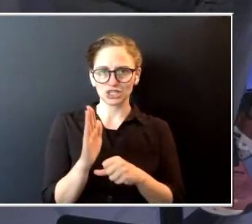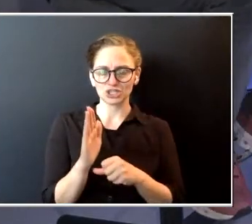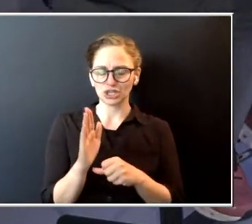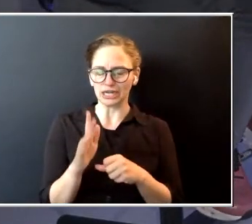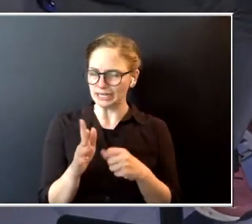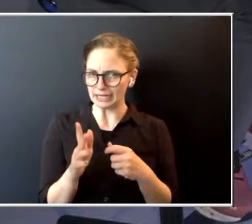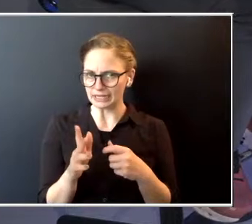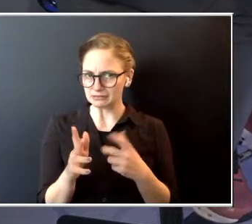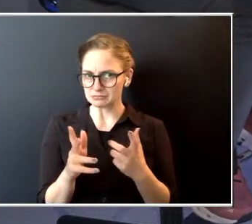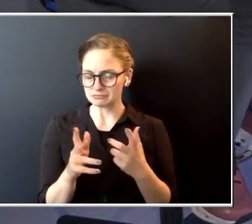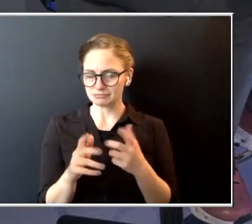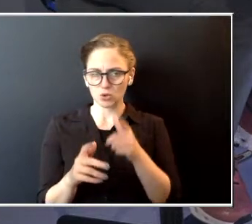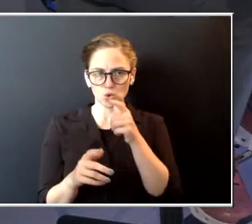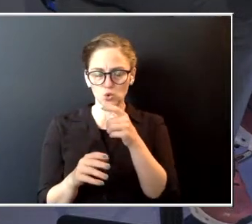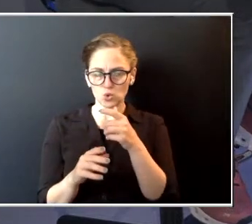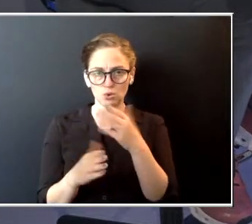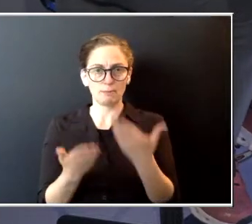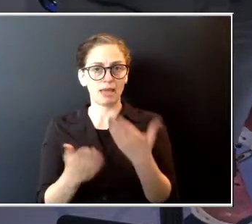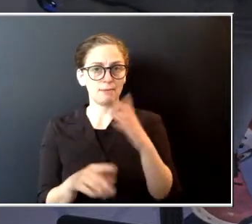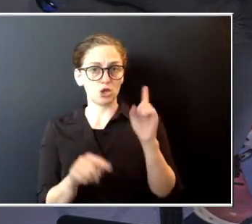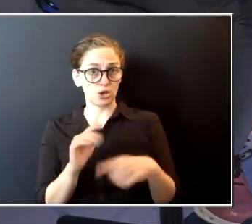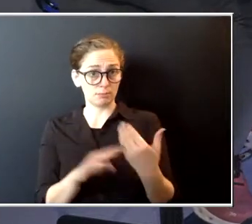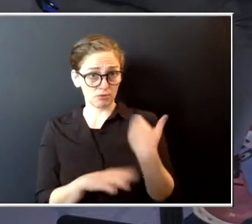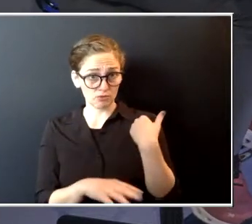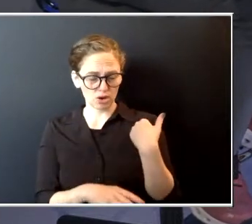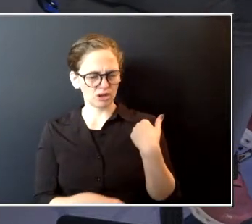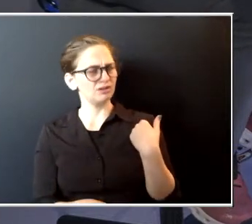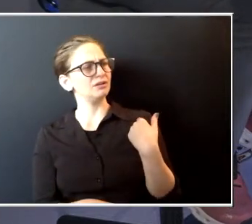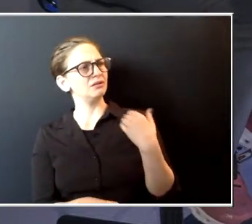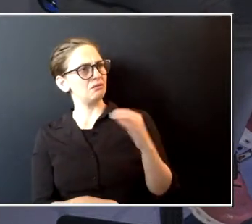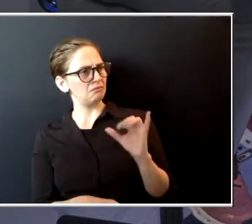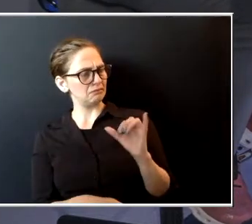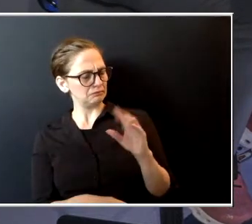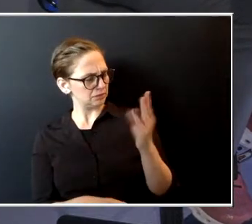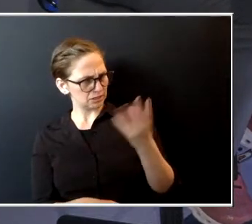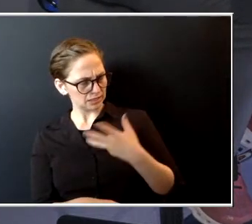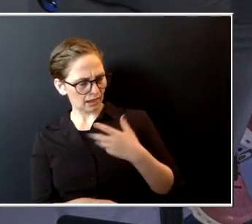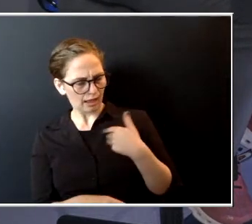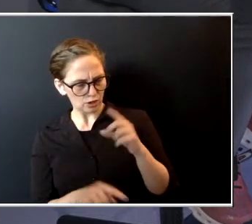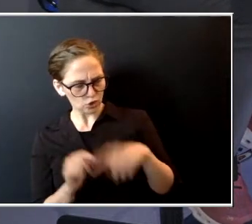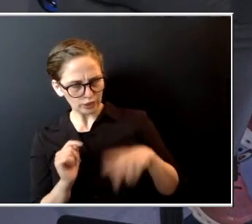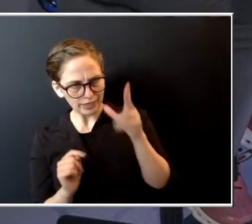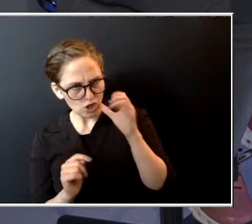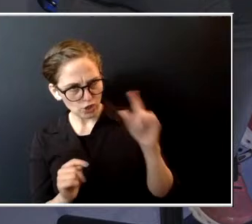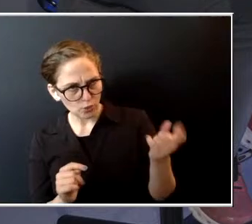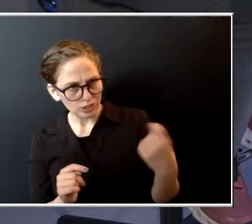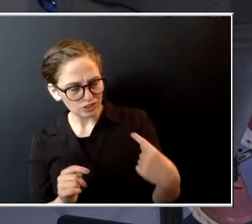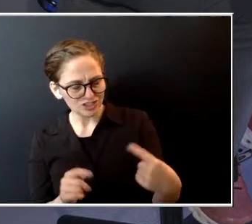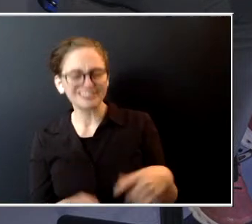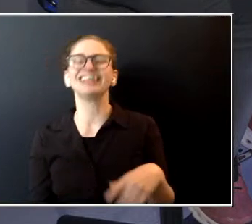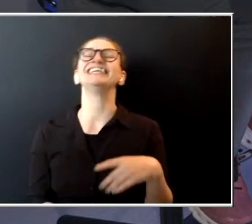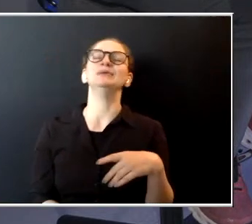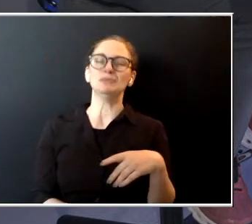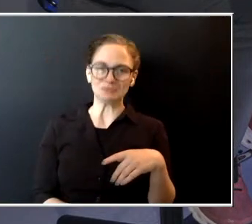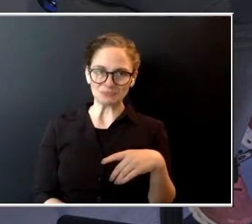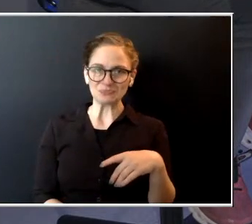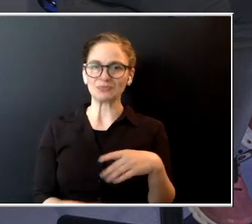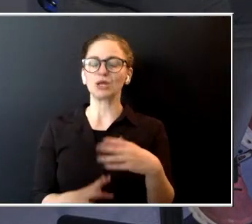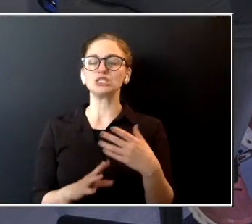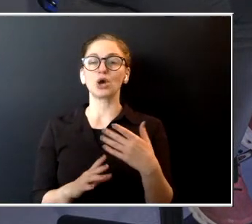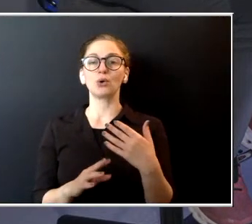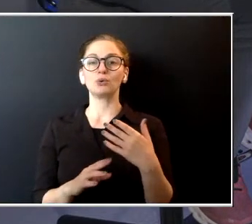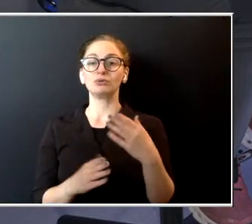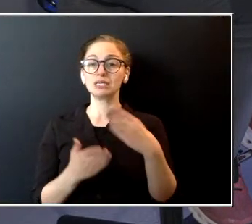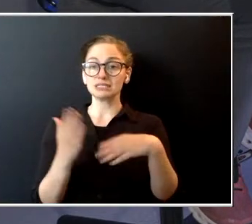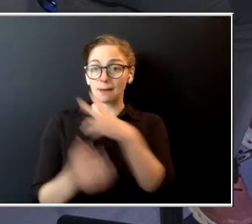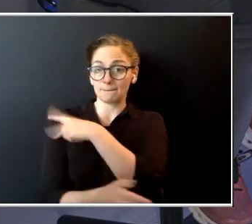Yeah. In patients who may have been too at high risk for a heart surgical procedure, can they get this less invasive approach?